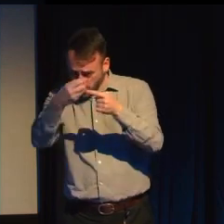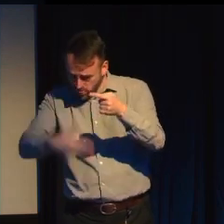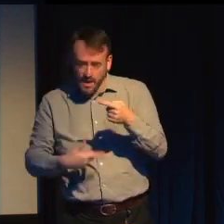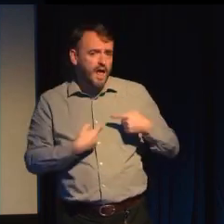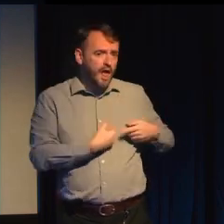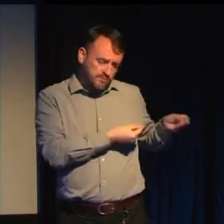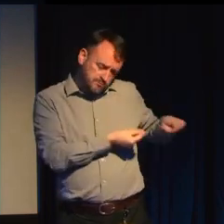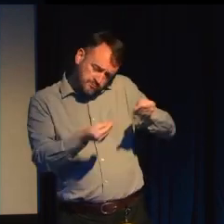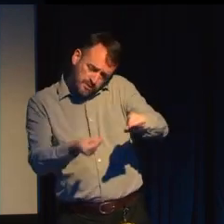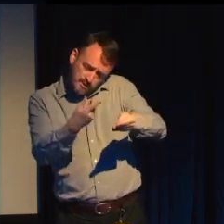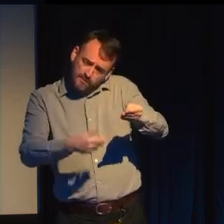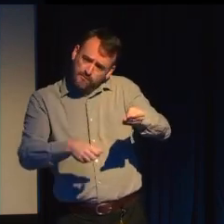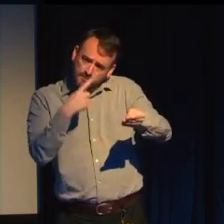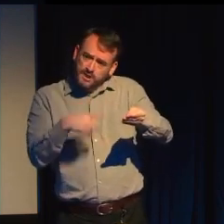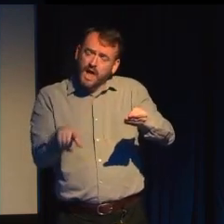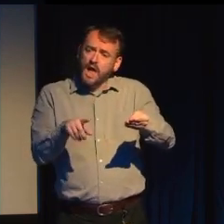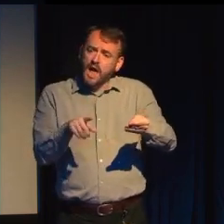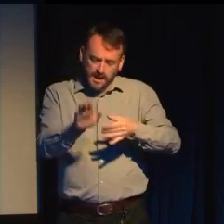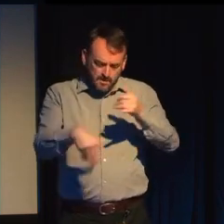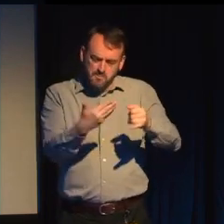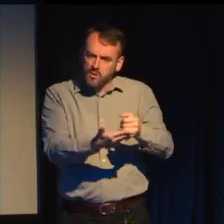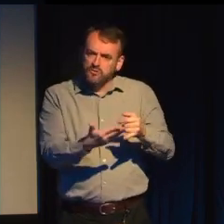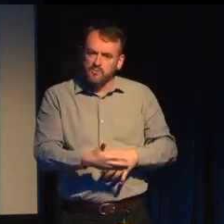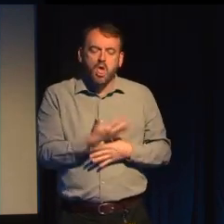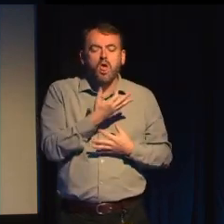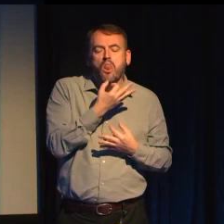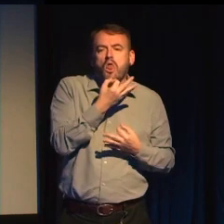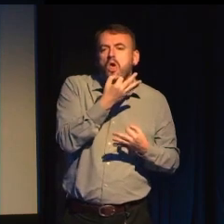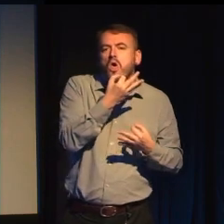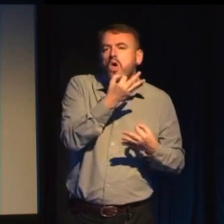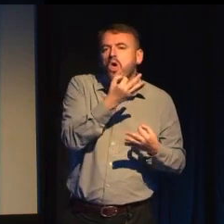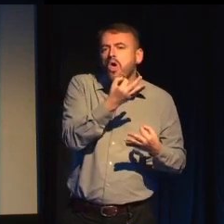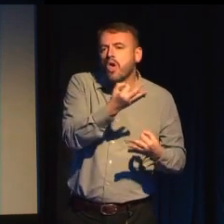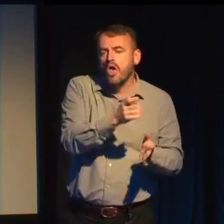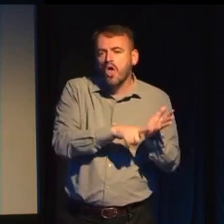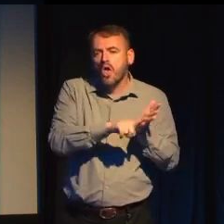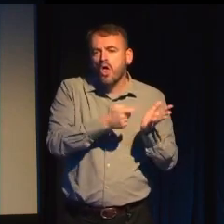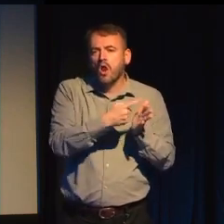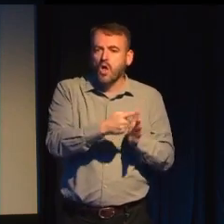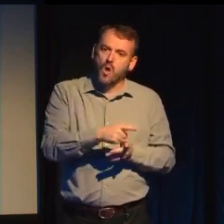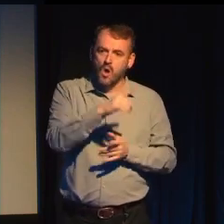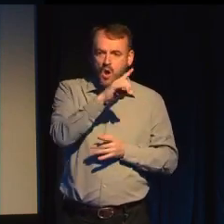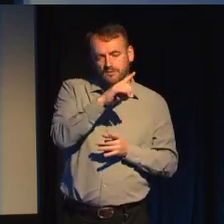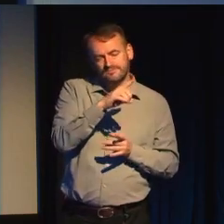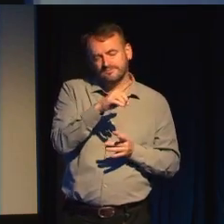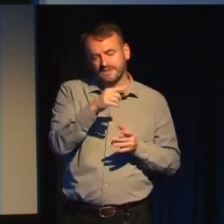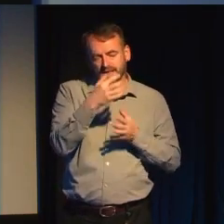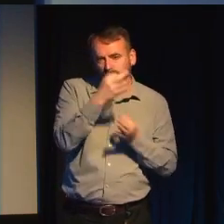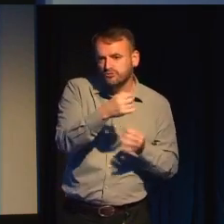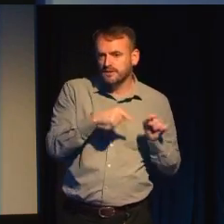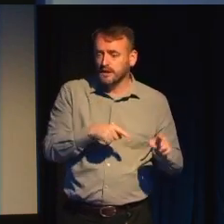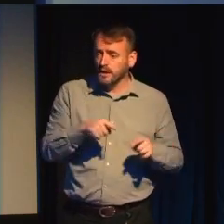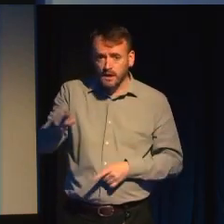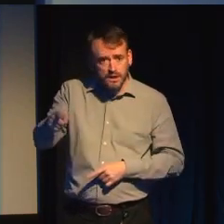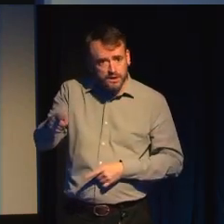some reason I wrote Lure of the Temptress at the bottom. And she phoned me up and she said, "We love Lure of the Temptress. You have to call it Lure of the Temptress." And I